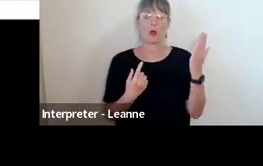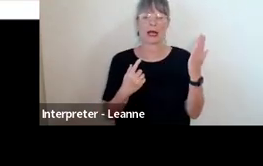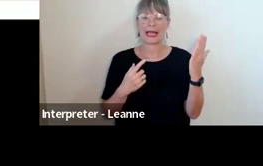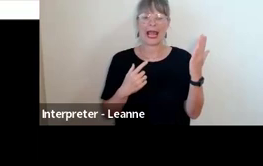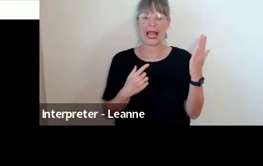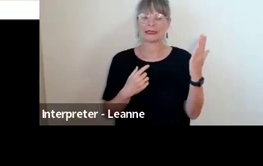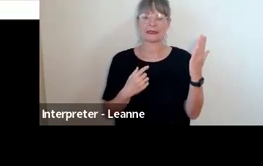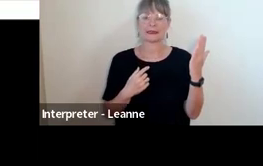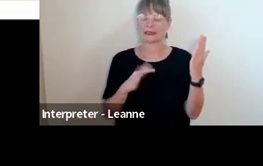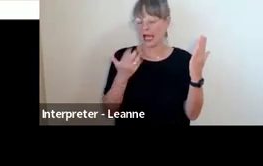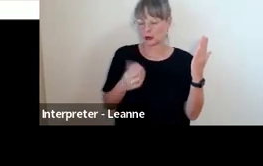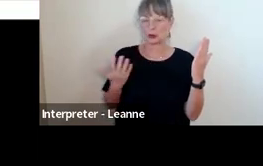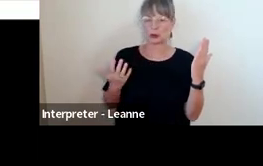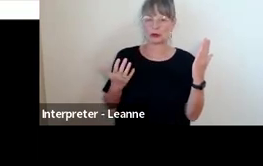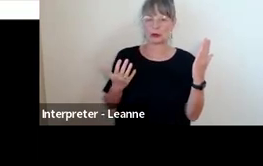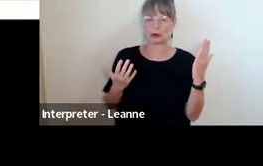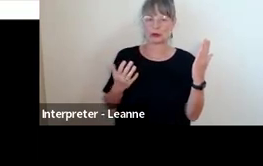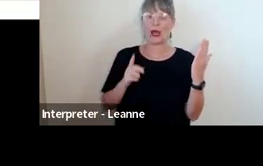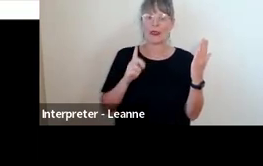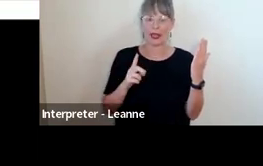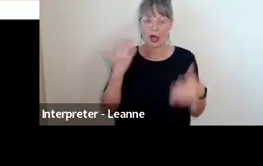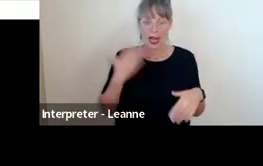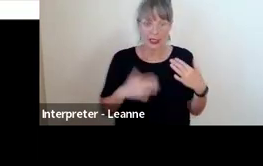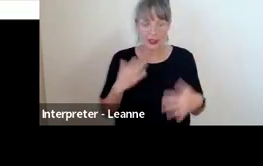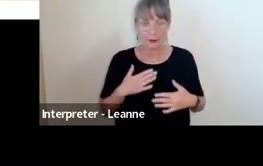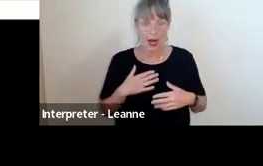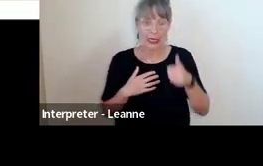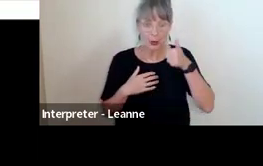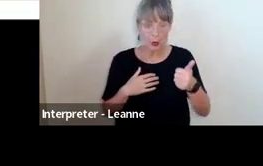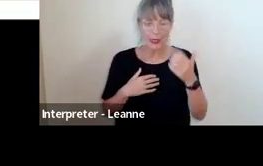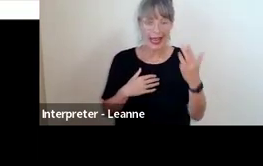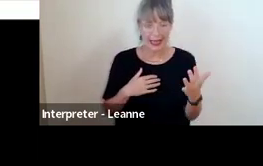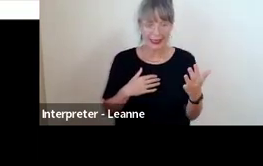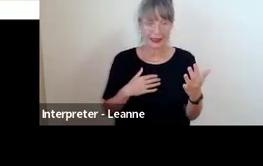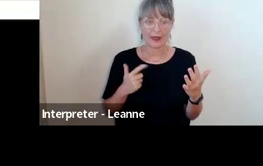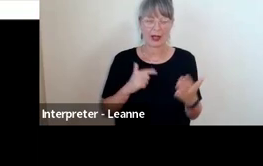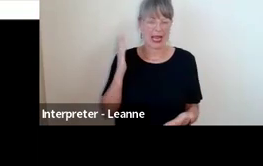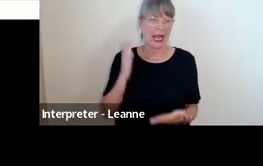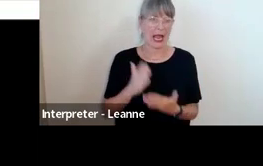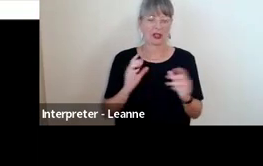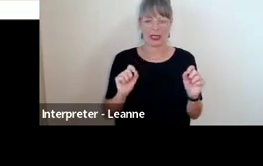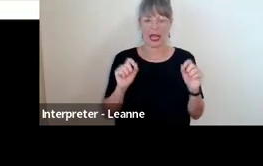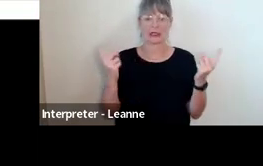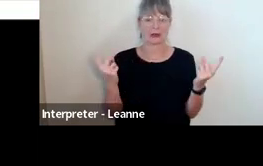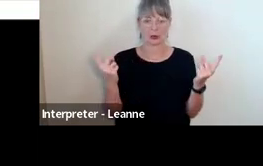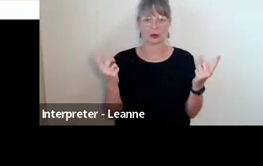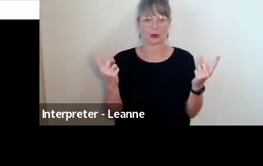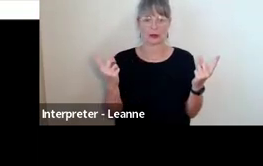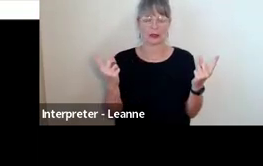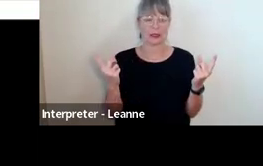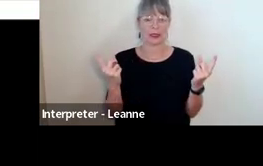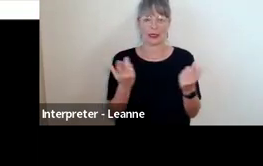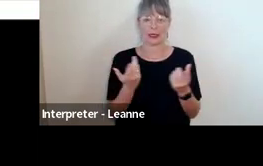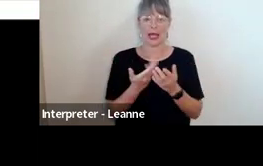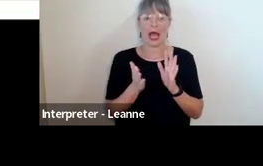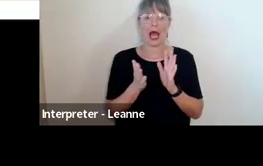wasn't until I injured my good hand that I actually understood just how inaccessible the beauty